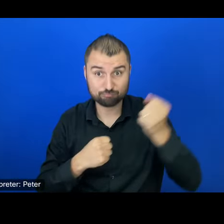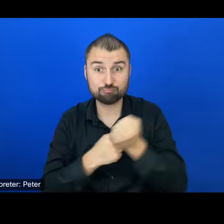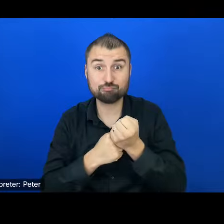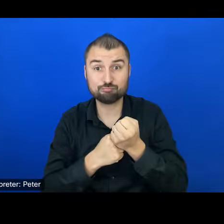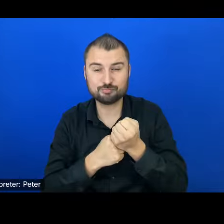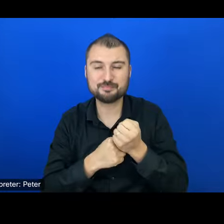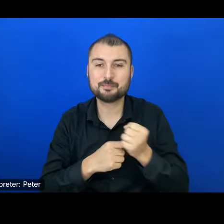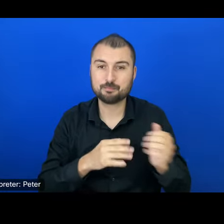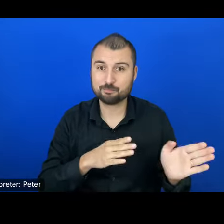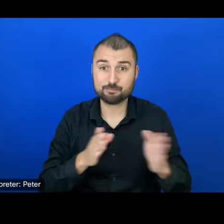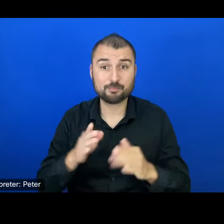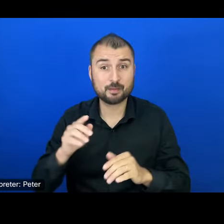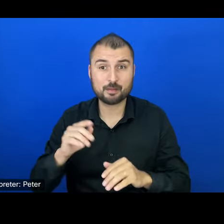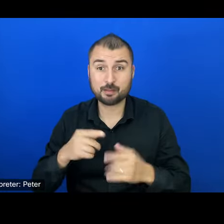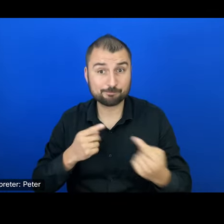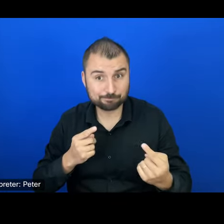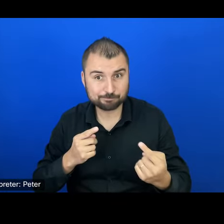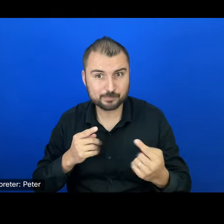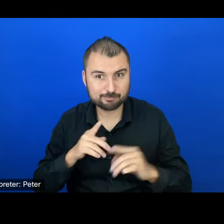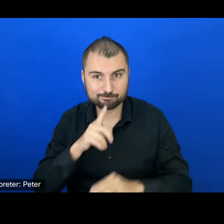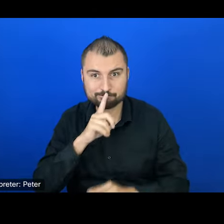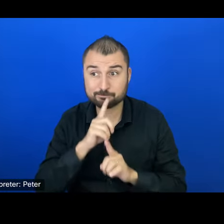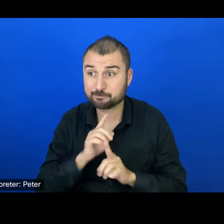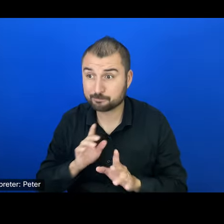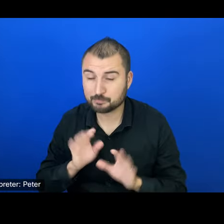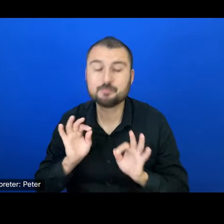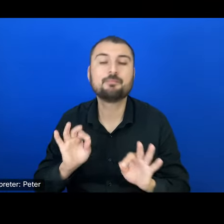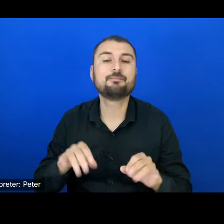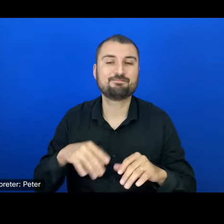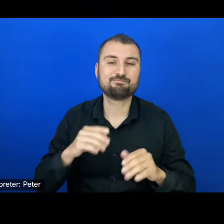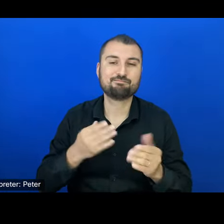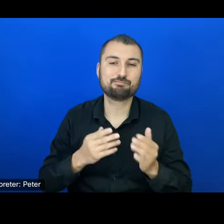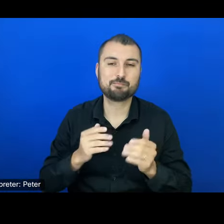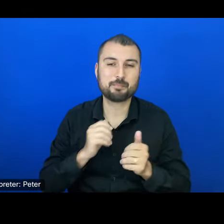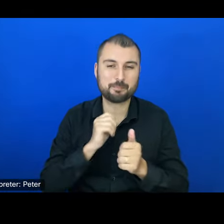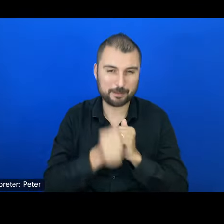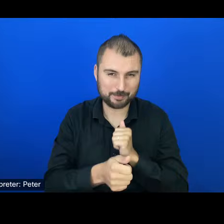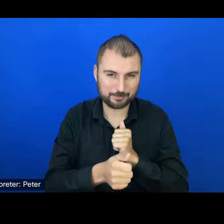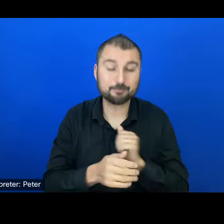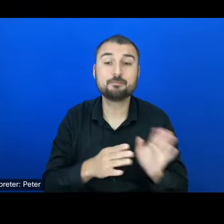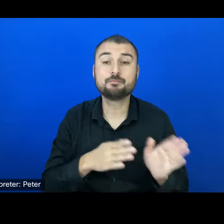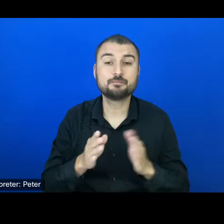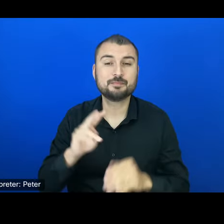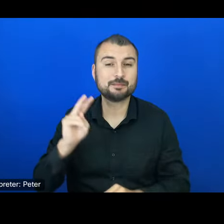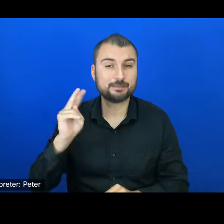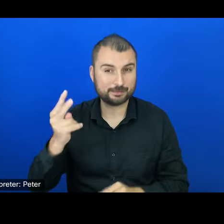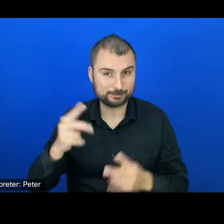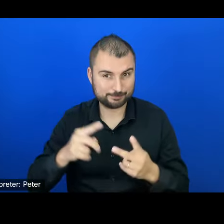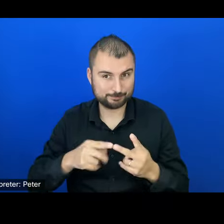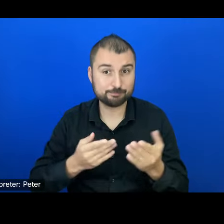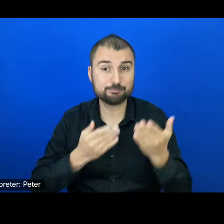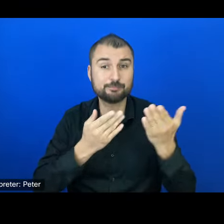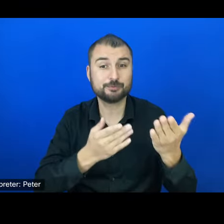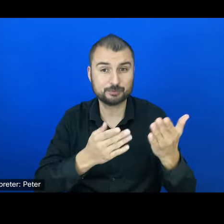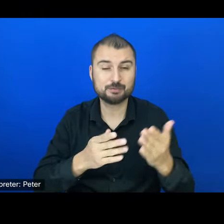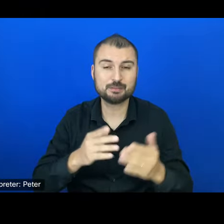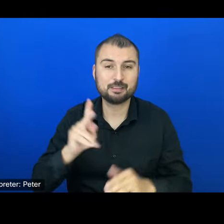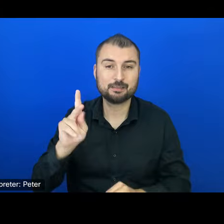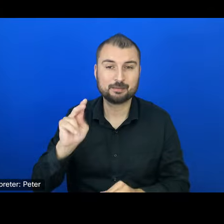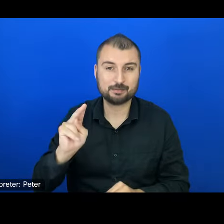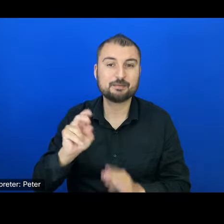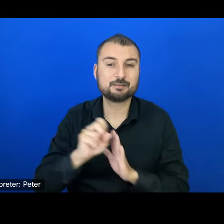Aye. Any opposed? Motion passes. Okay. Second motion is for the Kansas State School for the